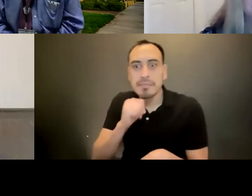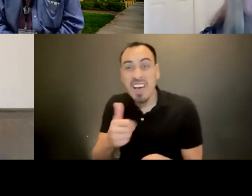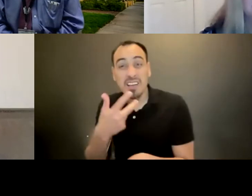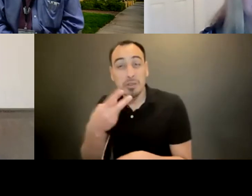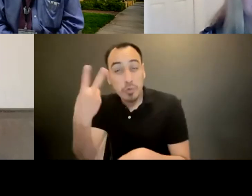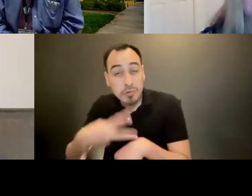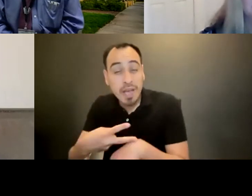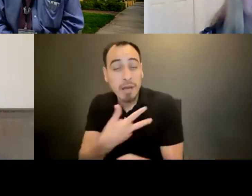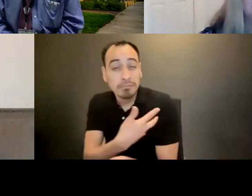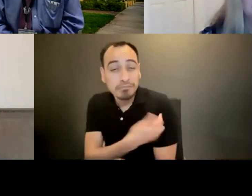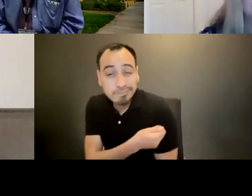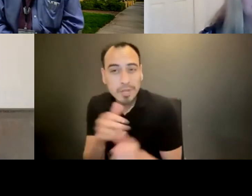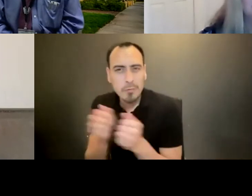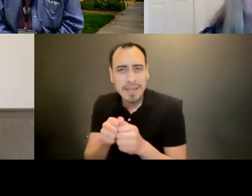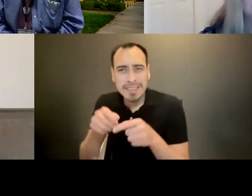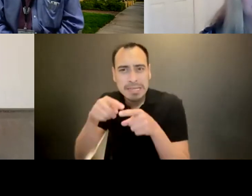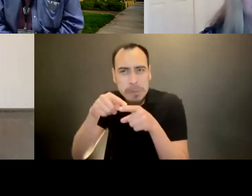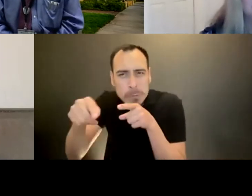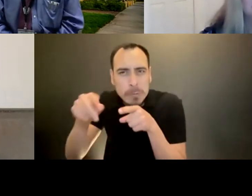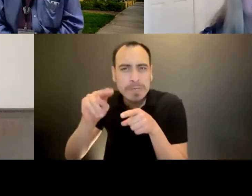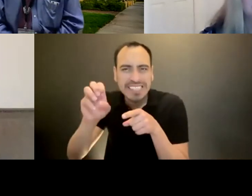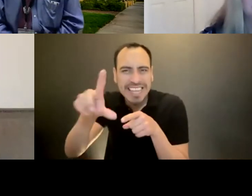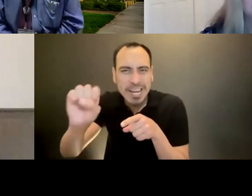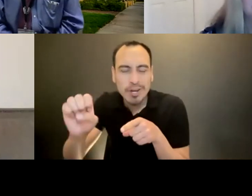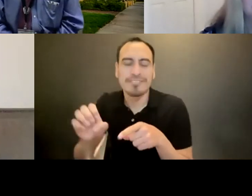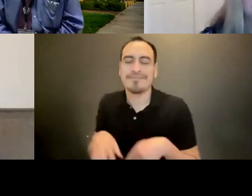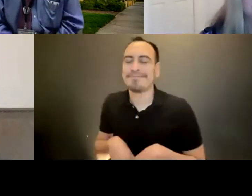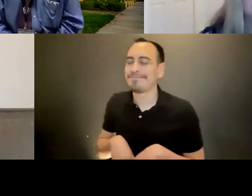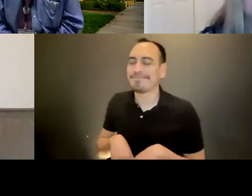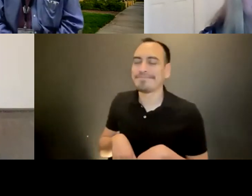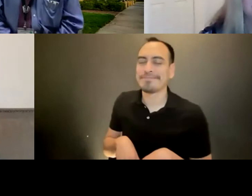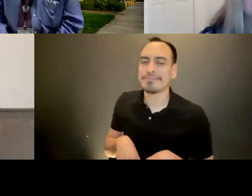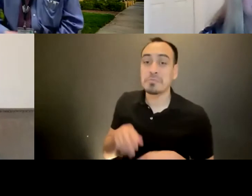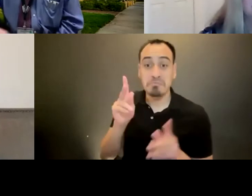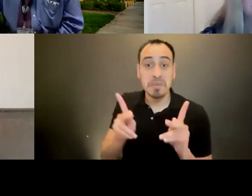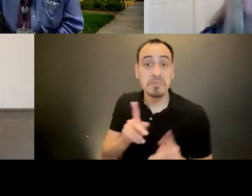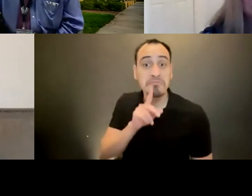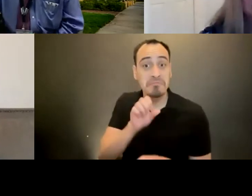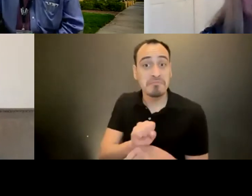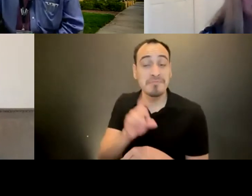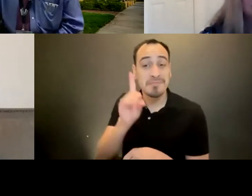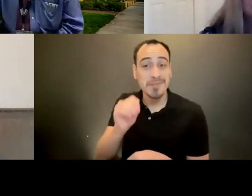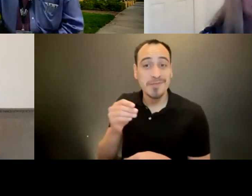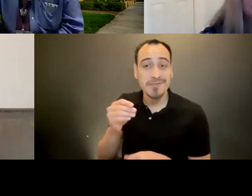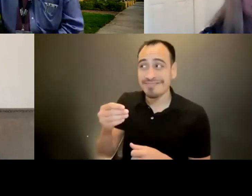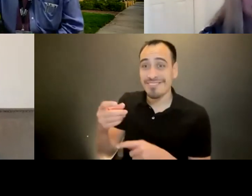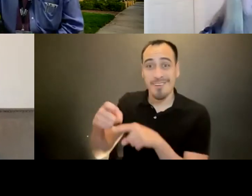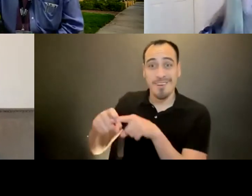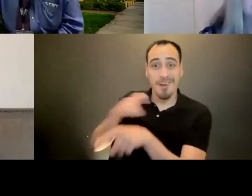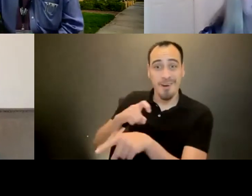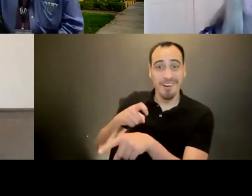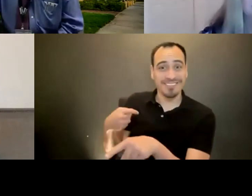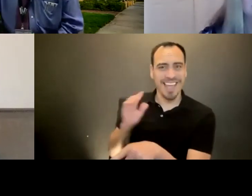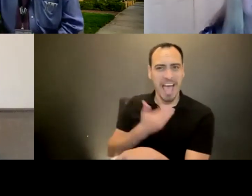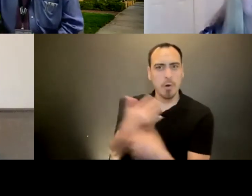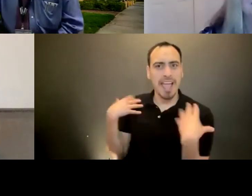go back for a second shot. And so we actually have people calling the health department saying, I want